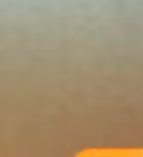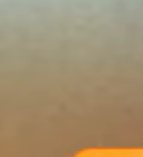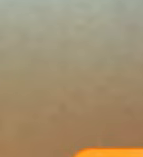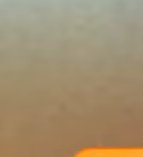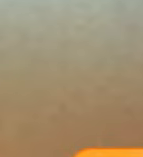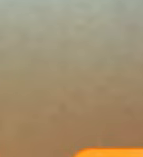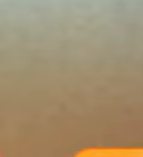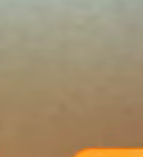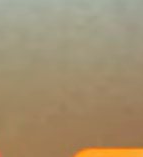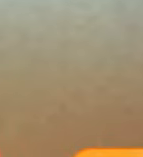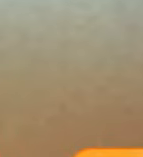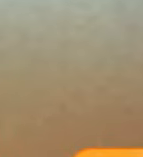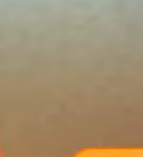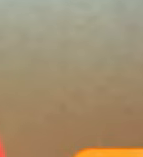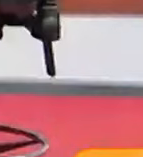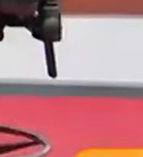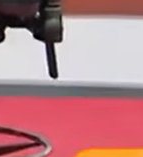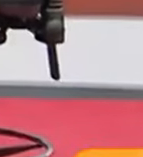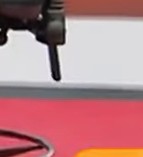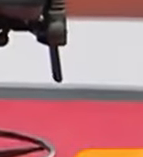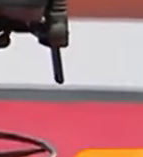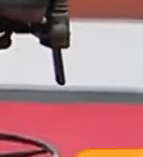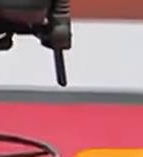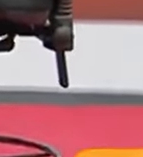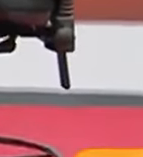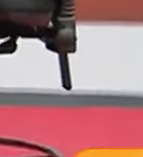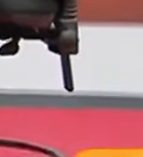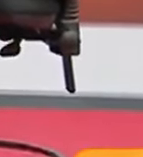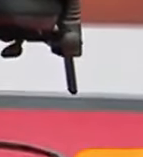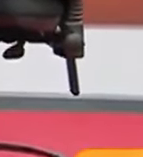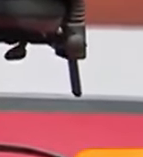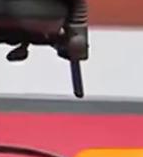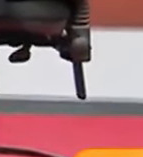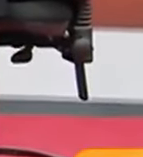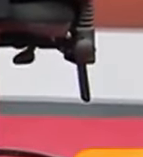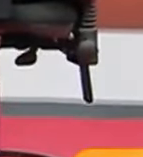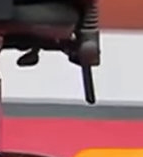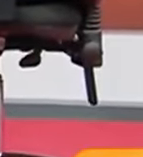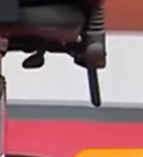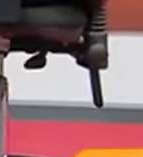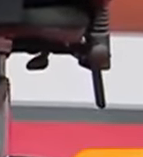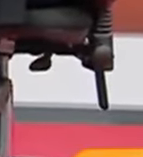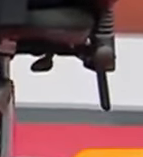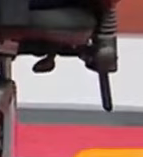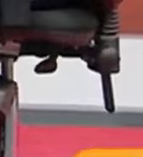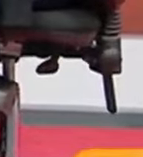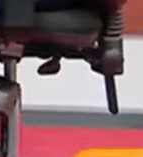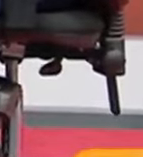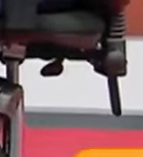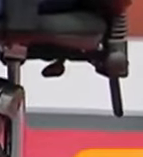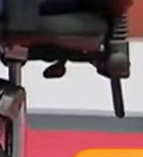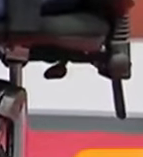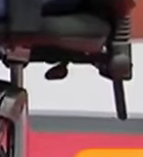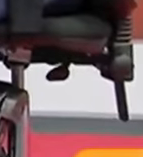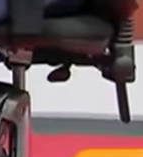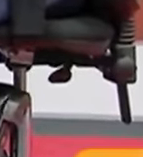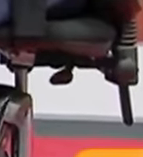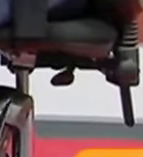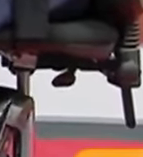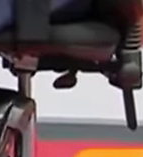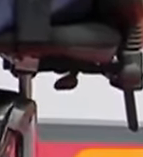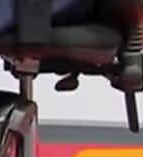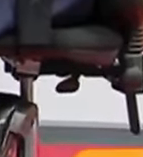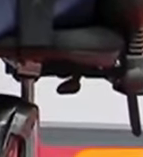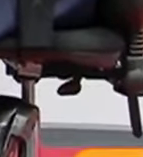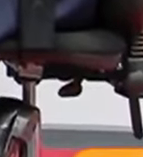active recruitment. Okay. And I'm asking this because we are just near the end of January and the start of February, and you're hoping that by 1st of